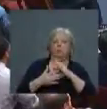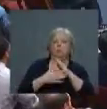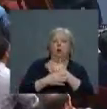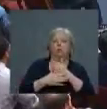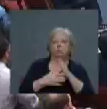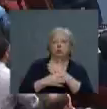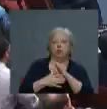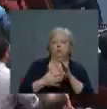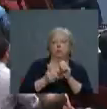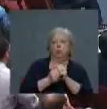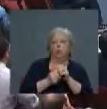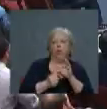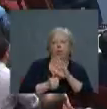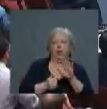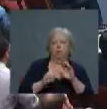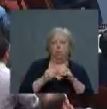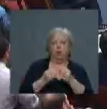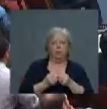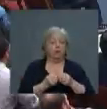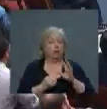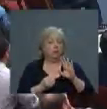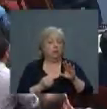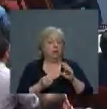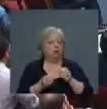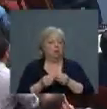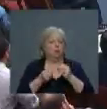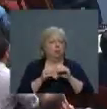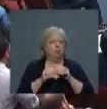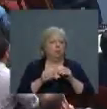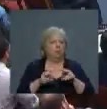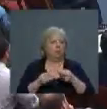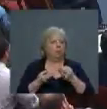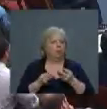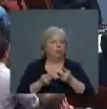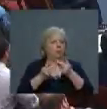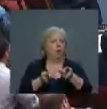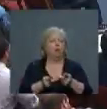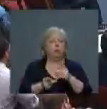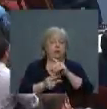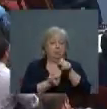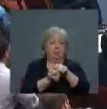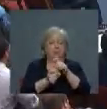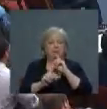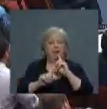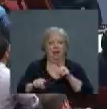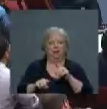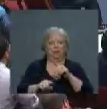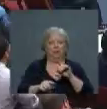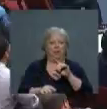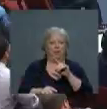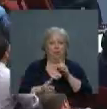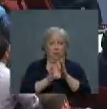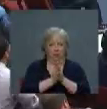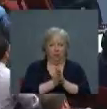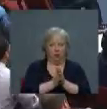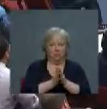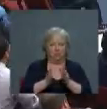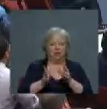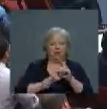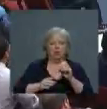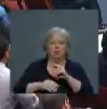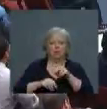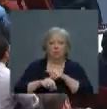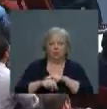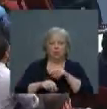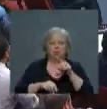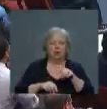And their proposal specifically answered the request. So they normally